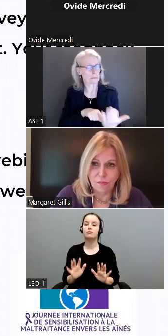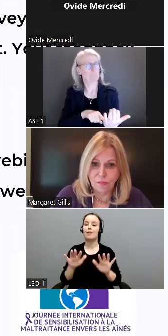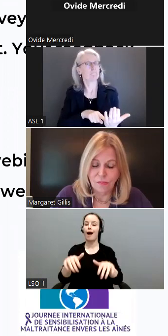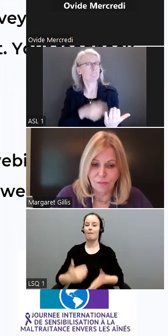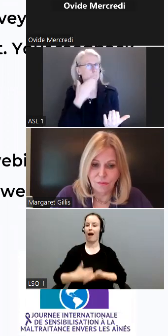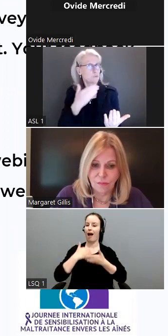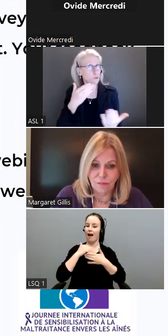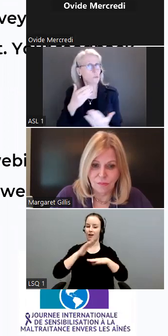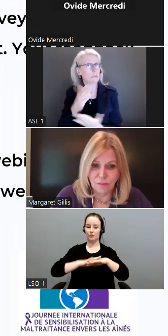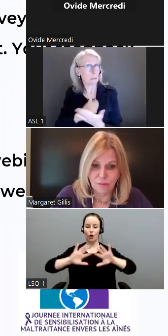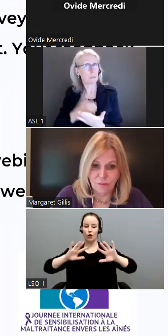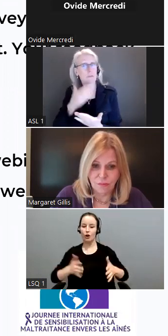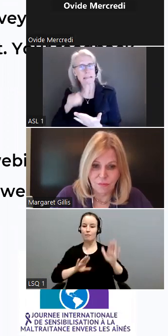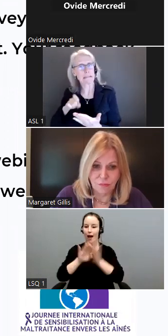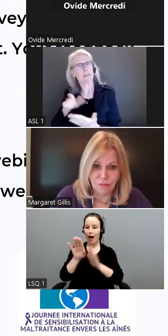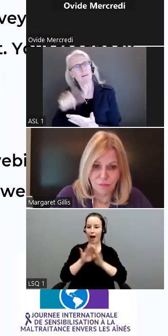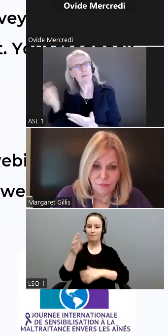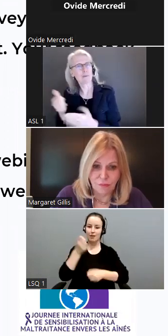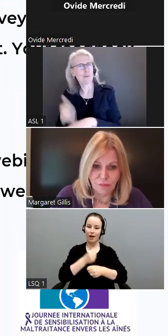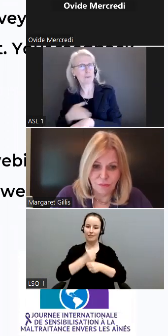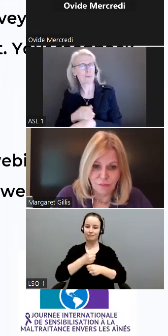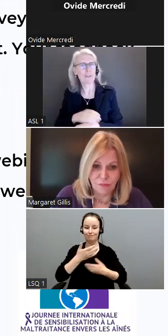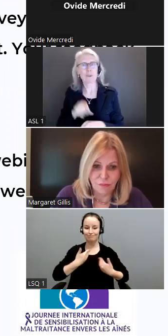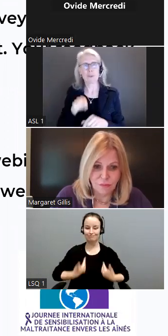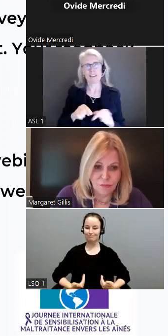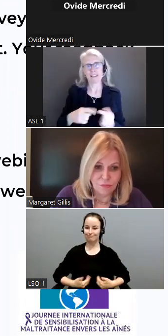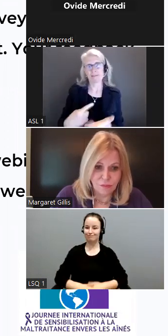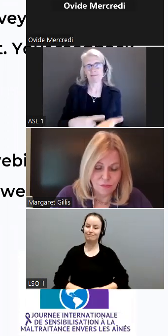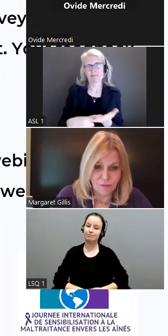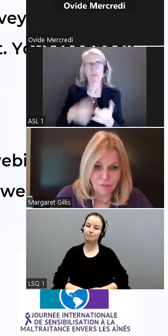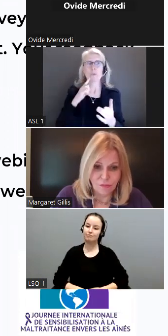a reminder that this event right now is being recorded. So